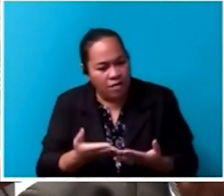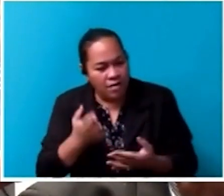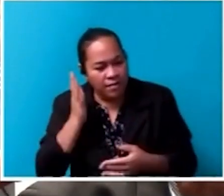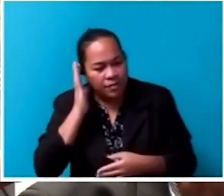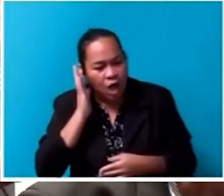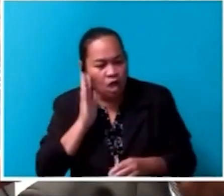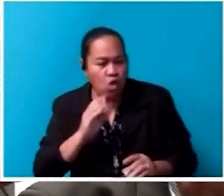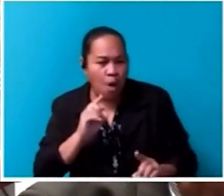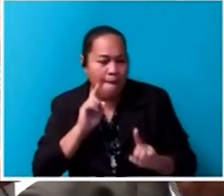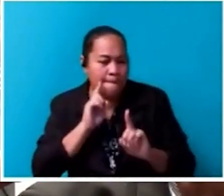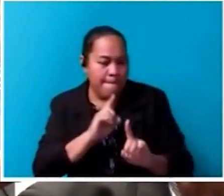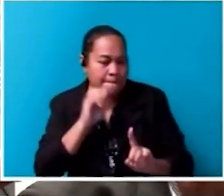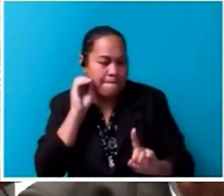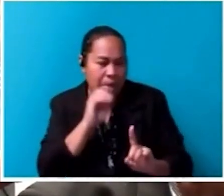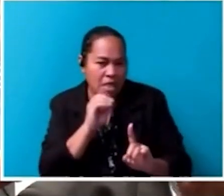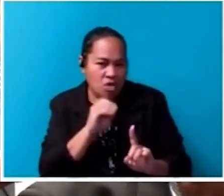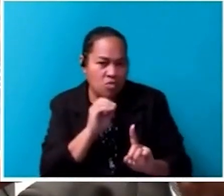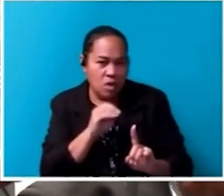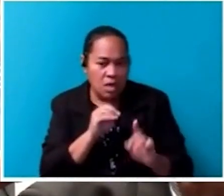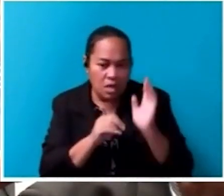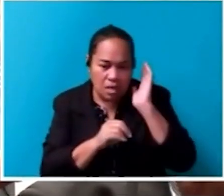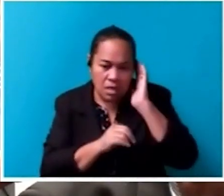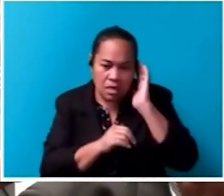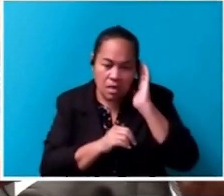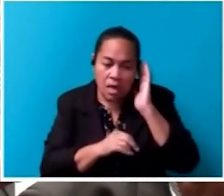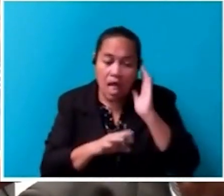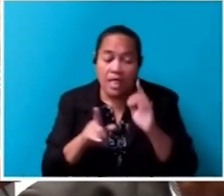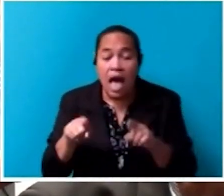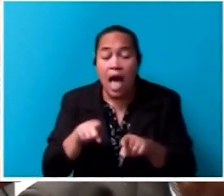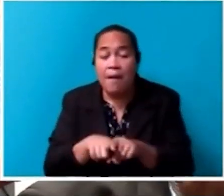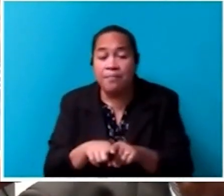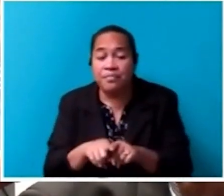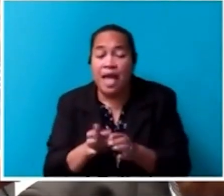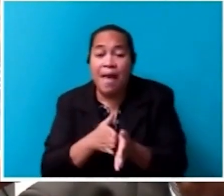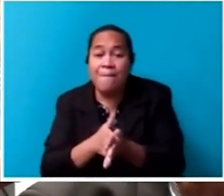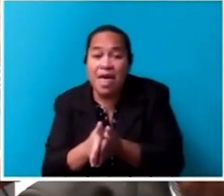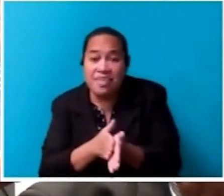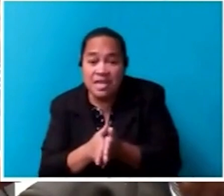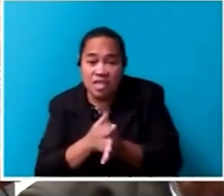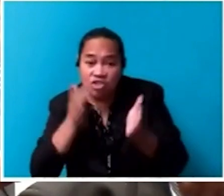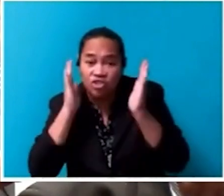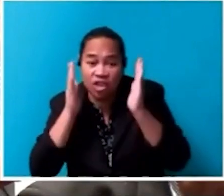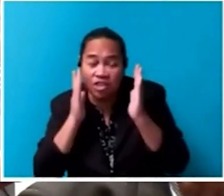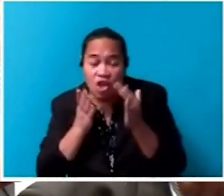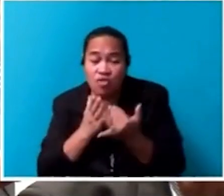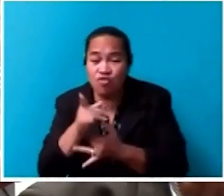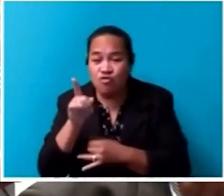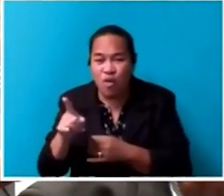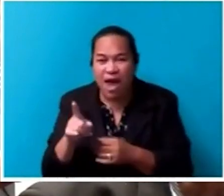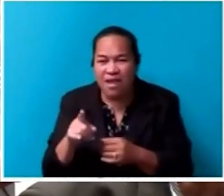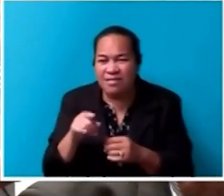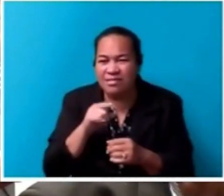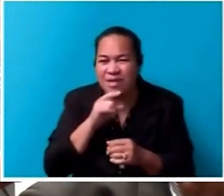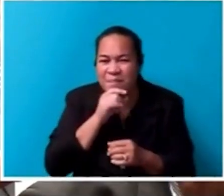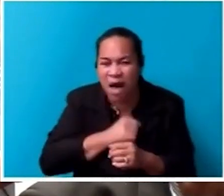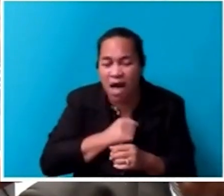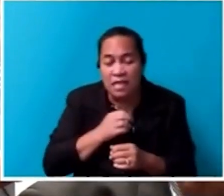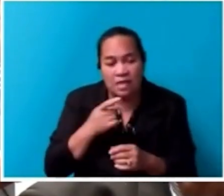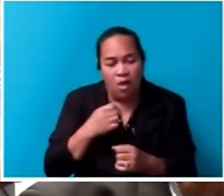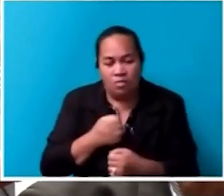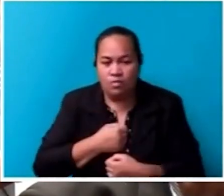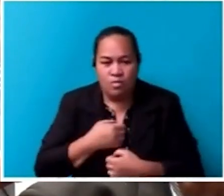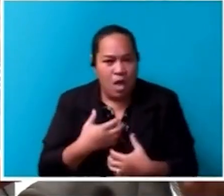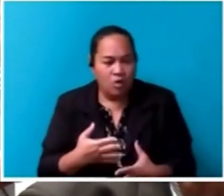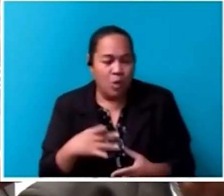mentoring to interested youth. The Methodist Church of Fiji, through Reverend Elias Akoroi, did wonders in